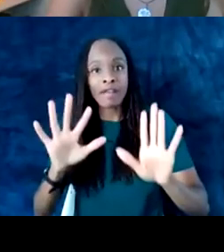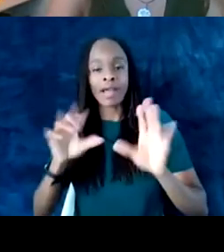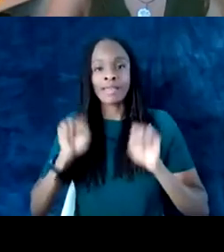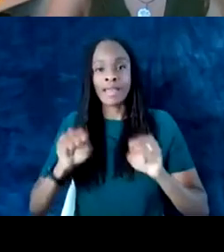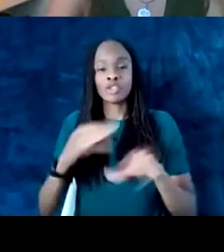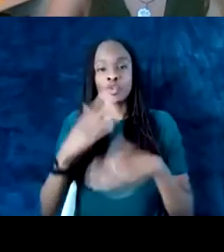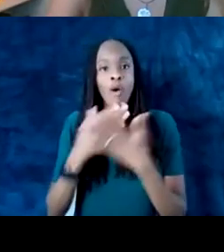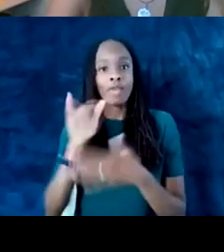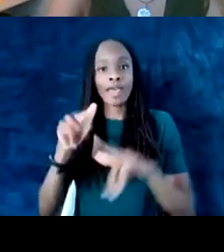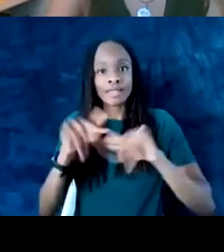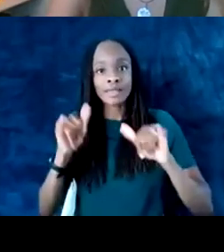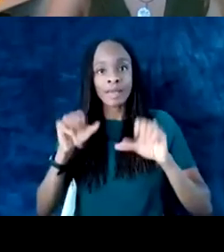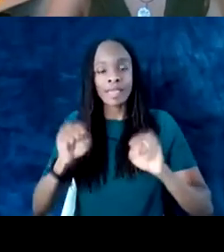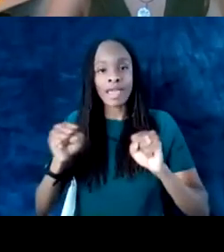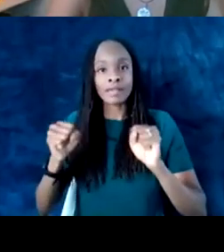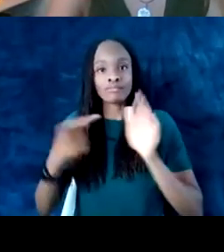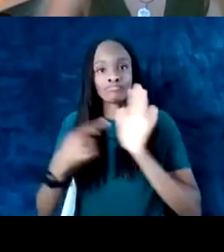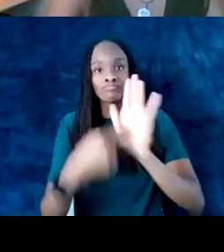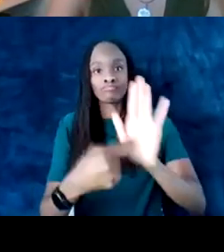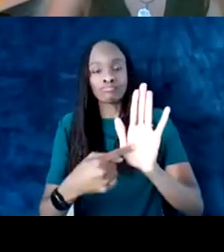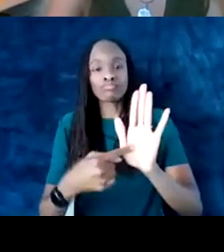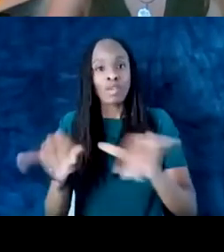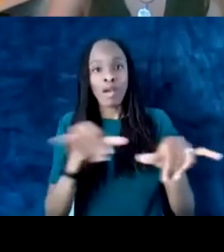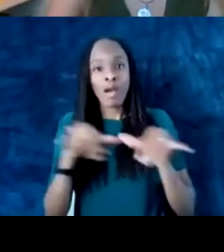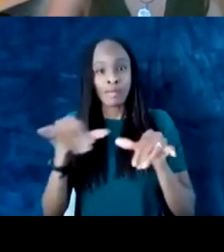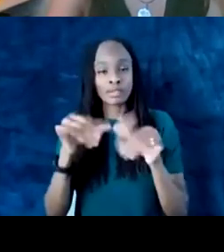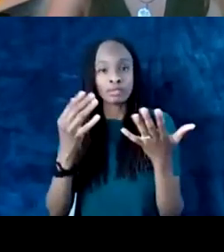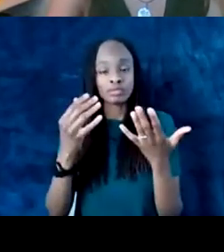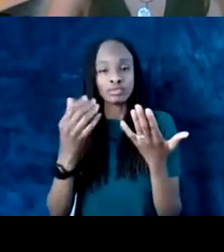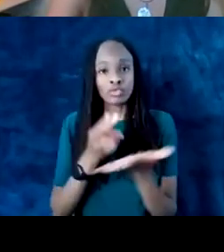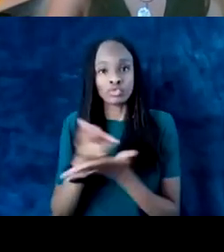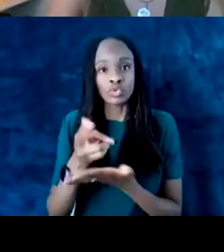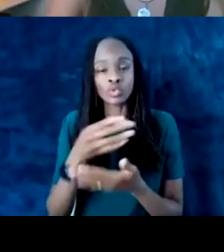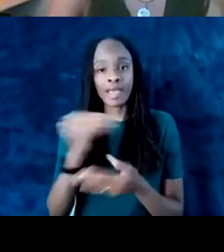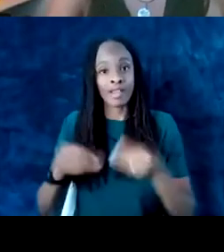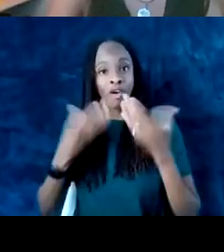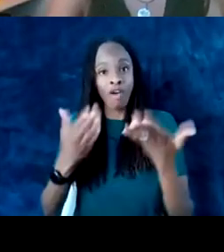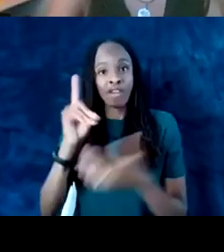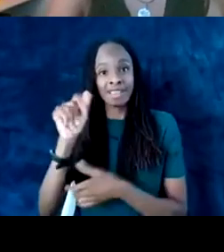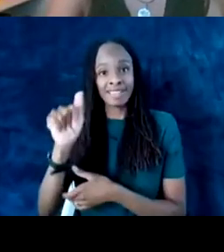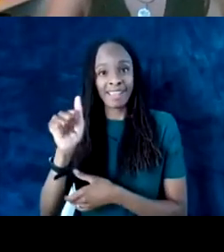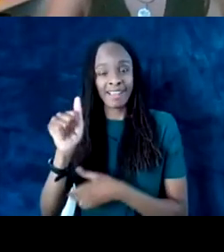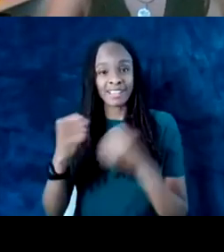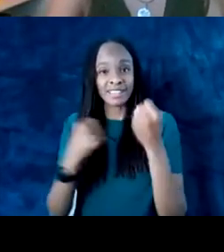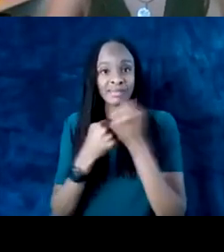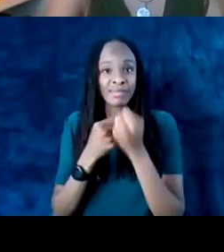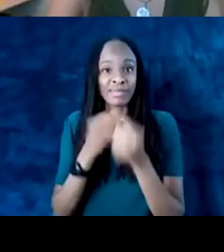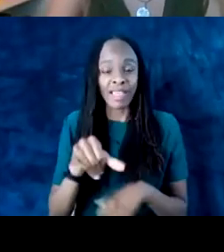time. It can point to commonly held truths and offer data to back that up. It can also reveal new